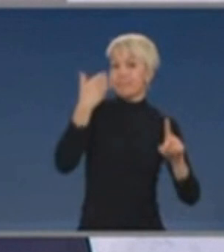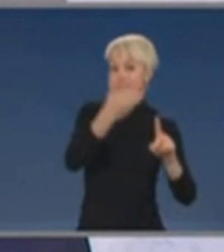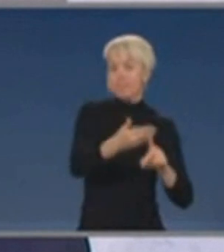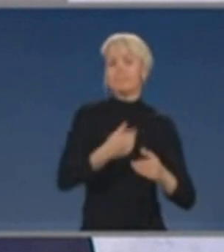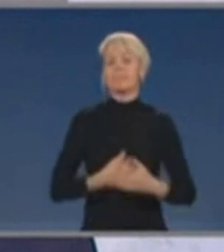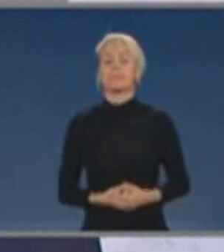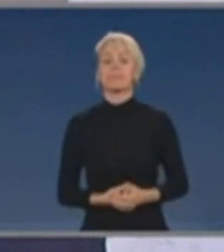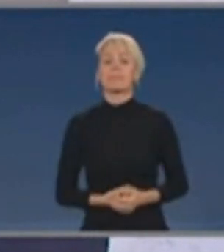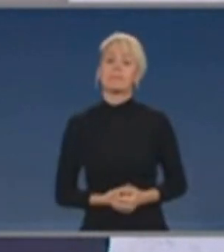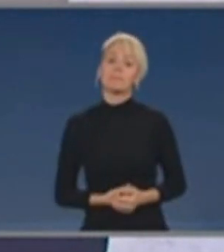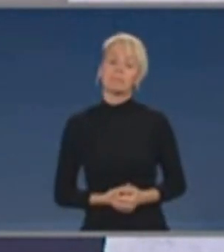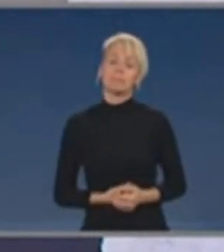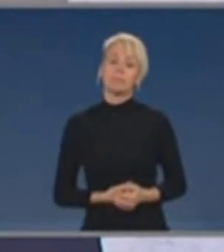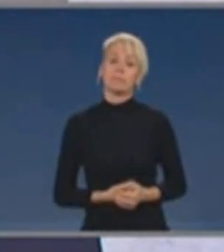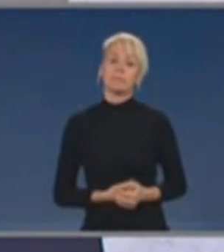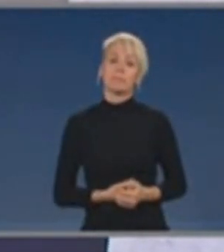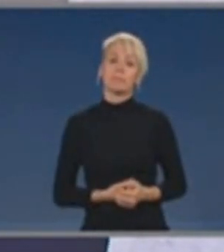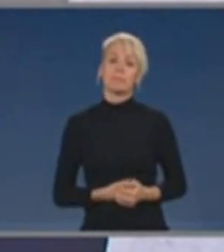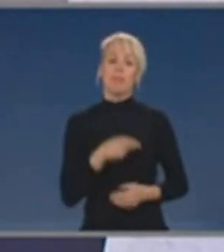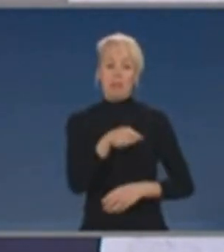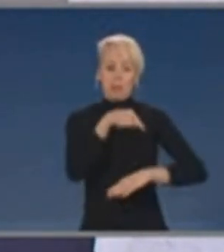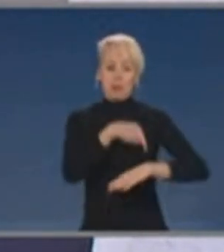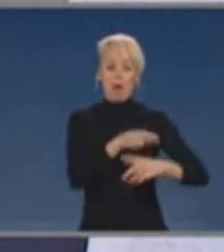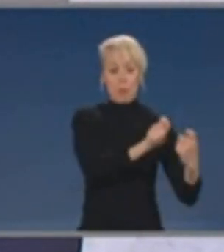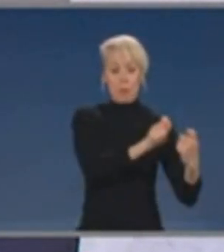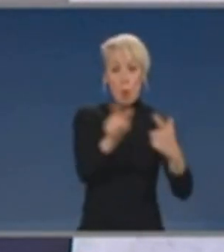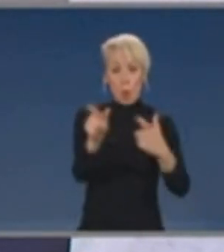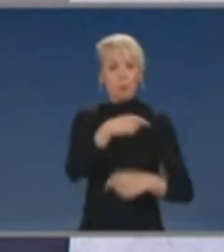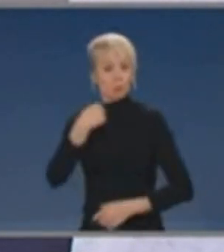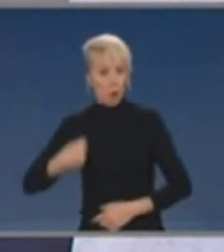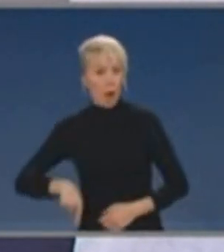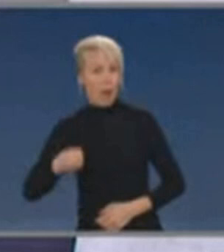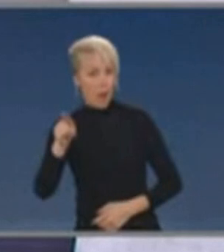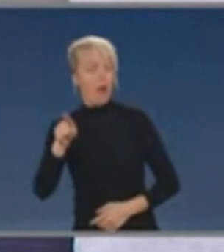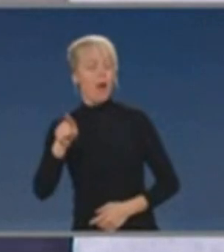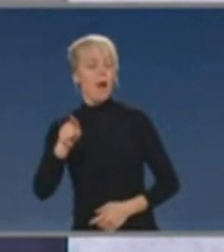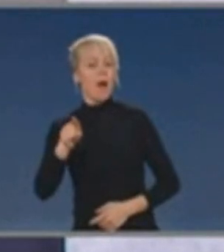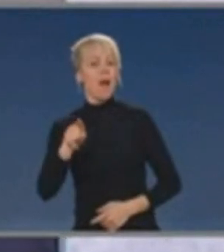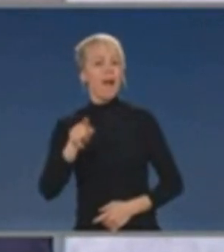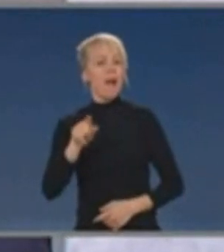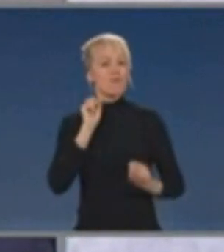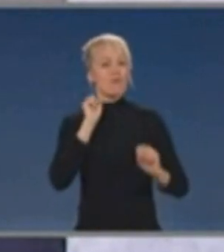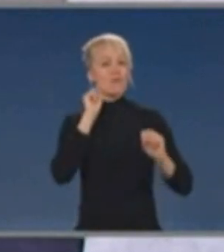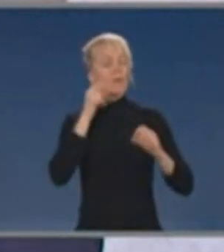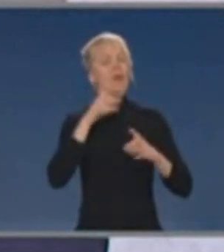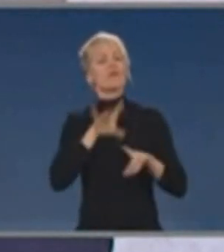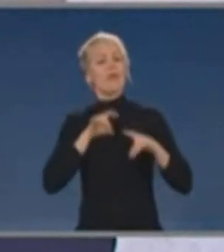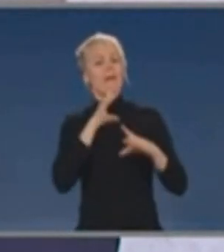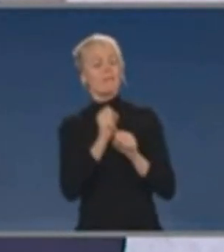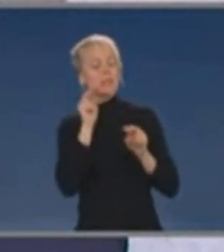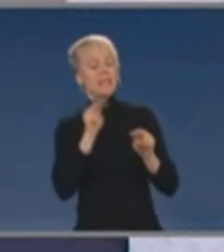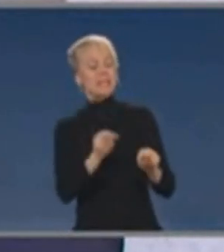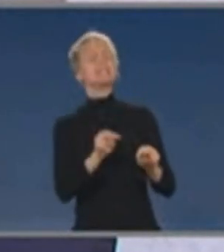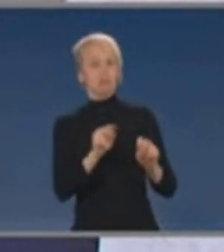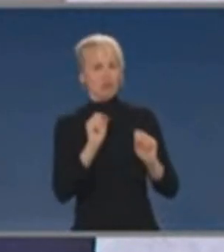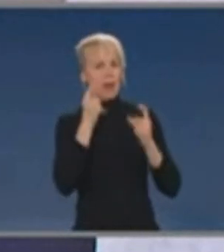system that sale identified were addressed, and it was addressed by our government. It was addressed by me as Treasurer. What we've announced